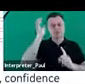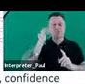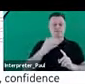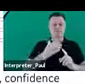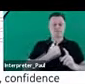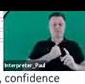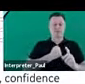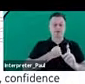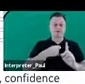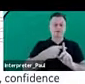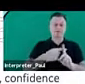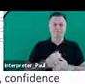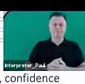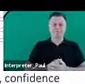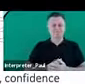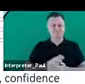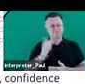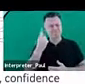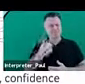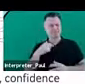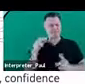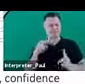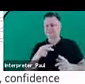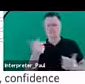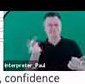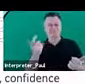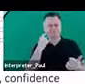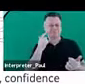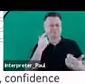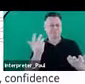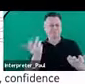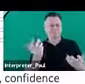class. So as you can see where we're coming from here, it's just very much sort of